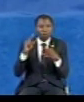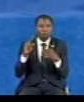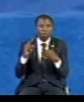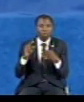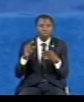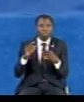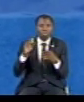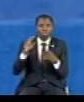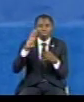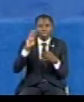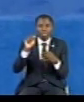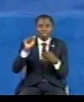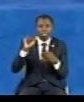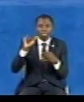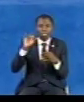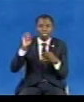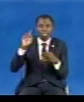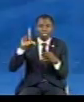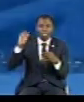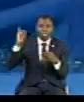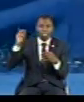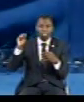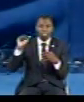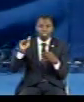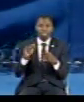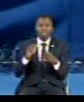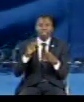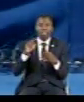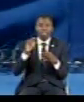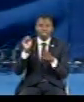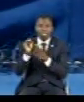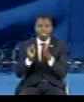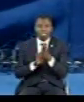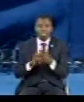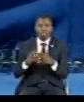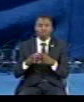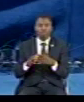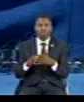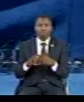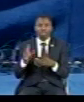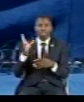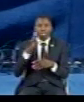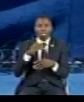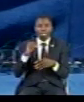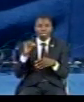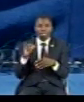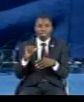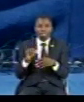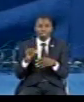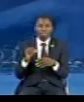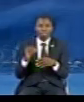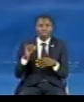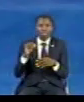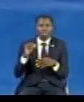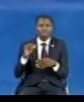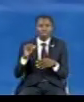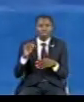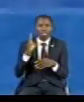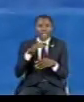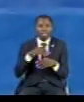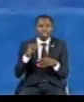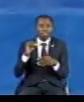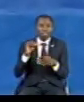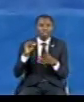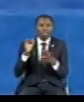me. And the Lord did it. That was on the 7th December, 2016. That